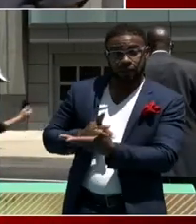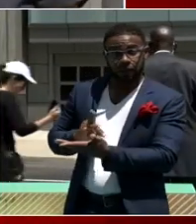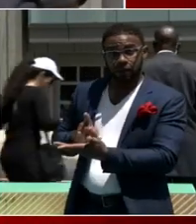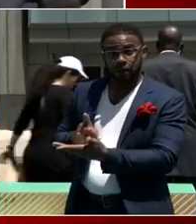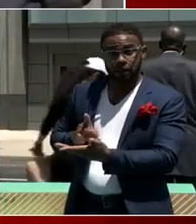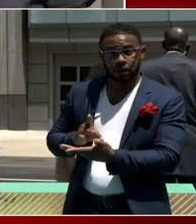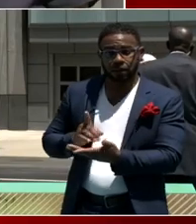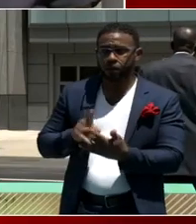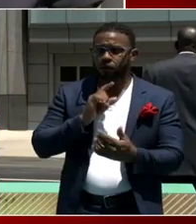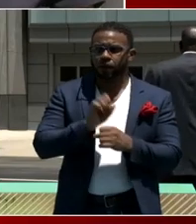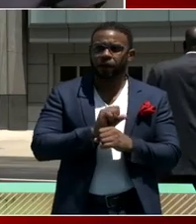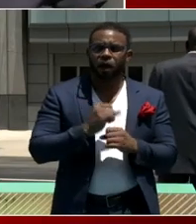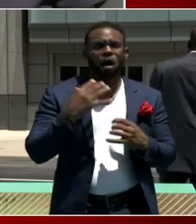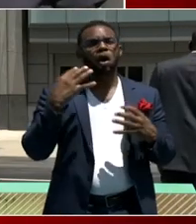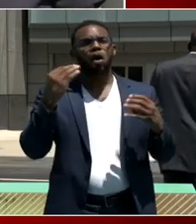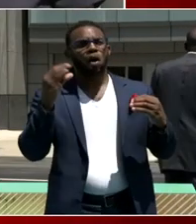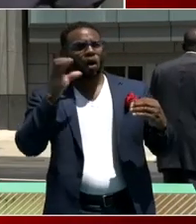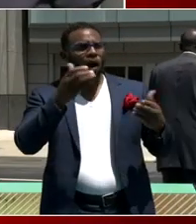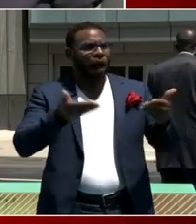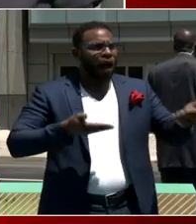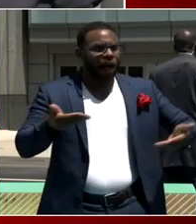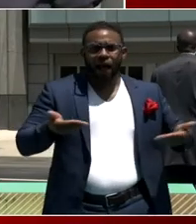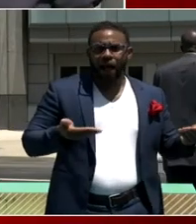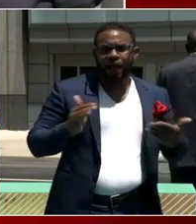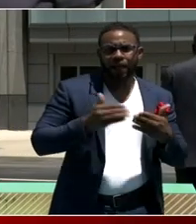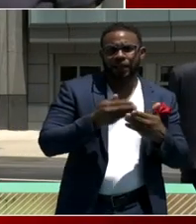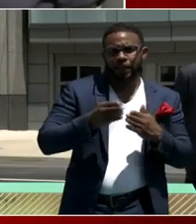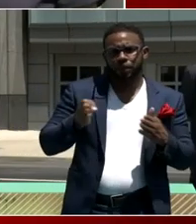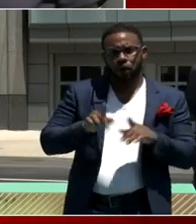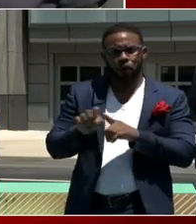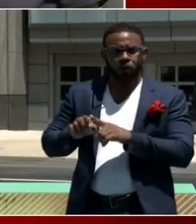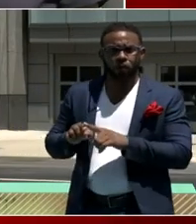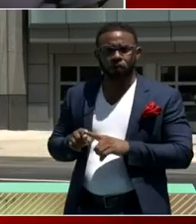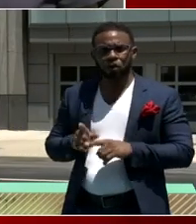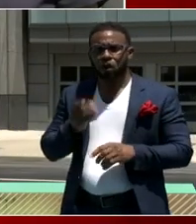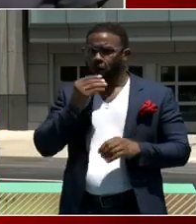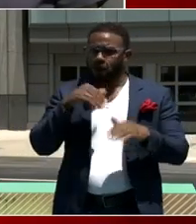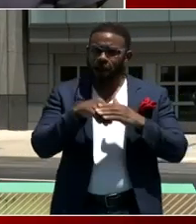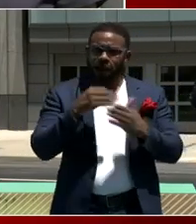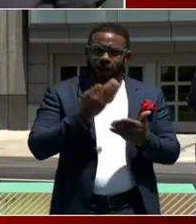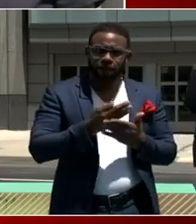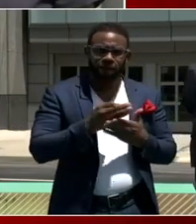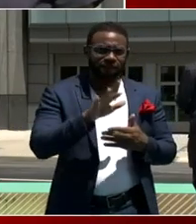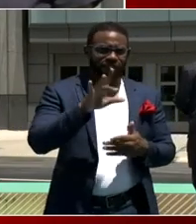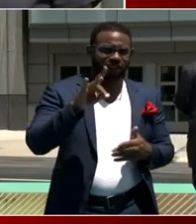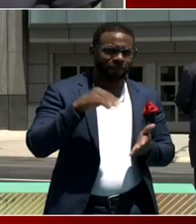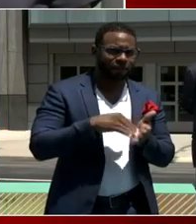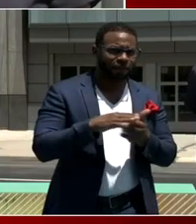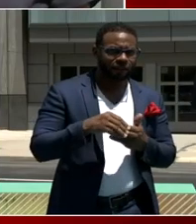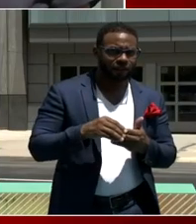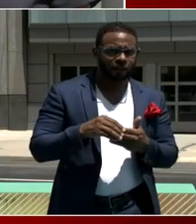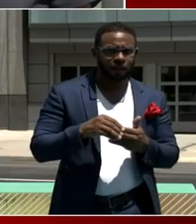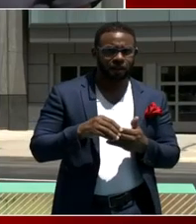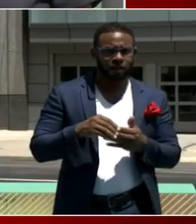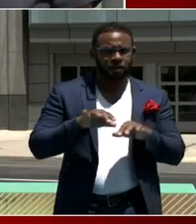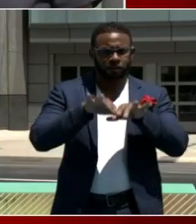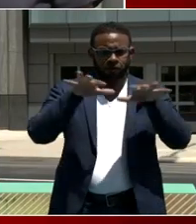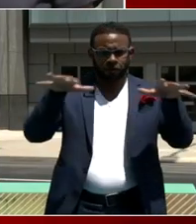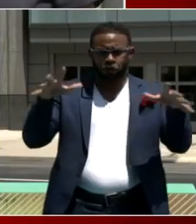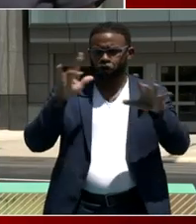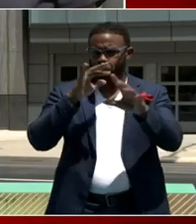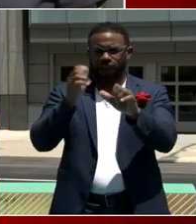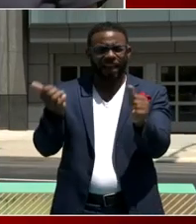and to actually go out and hire their neighbors as well. So the Food Access Fund, $58 million umbrella to